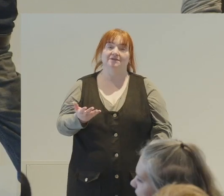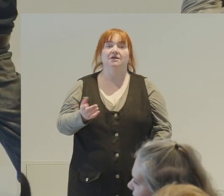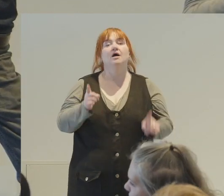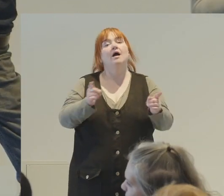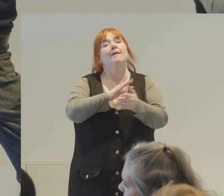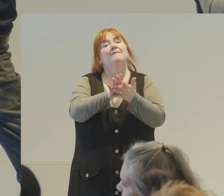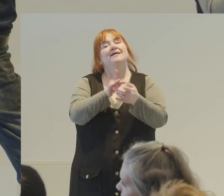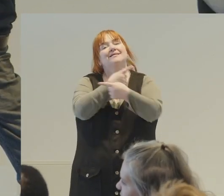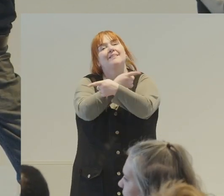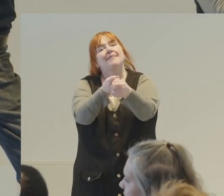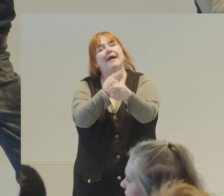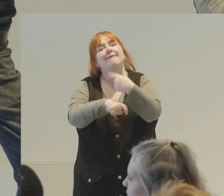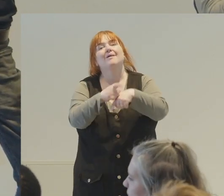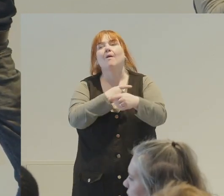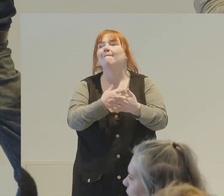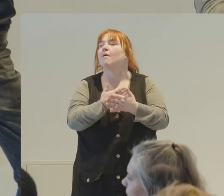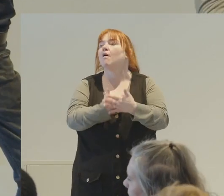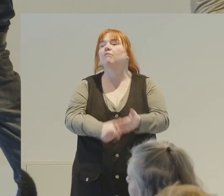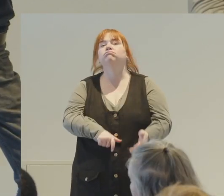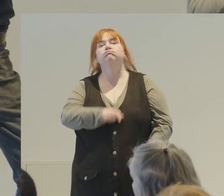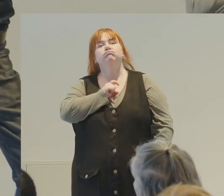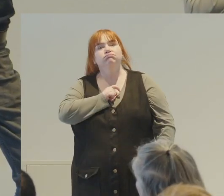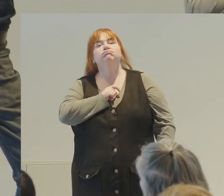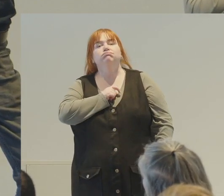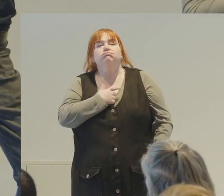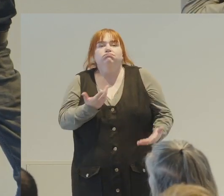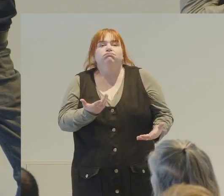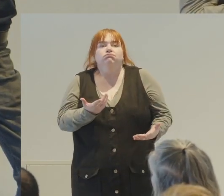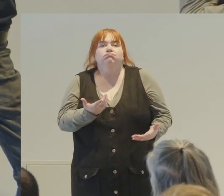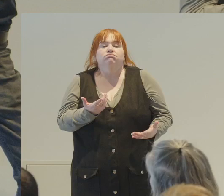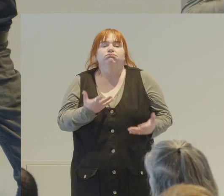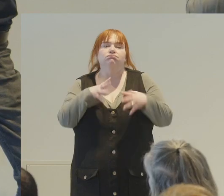that's the bit that I suppose lets me